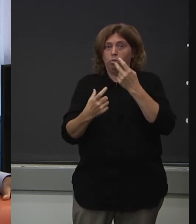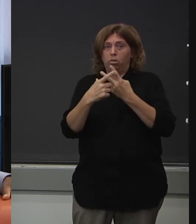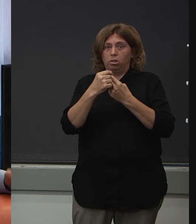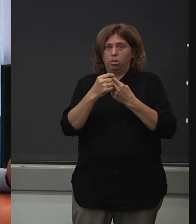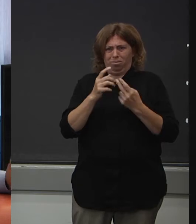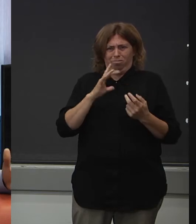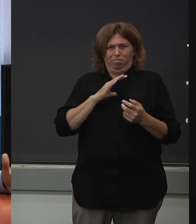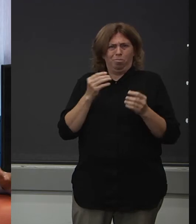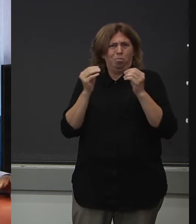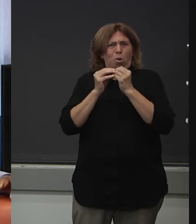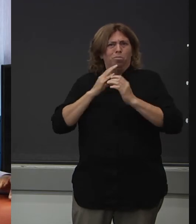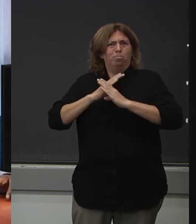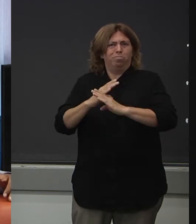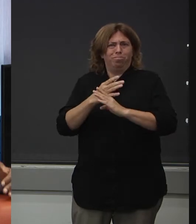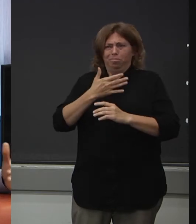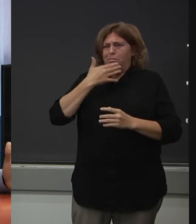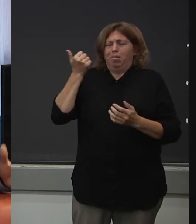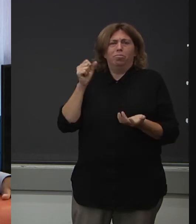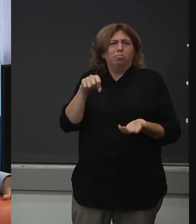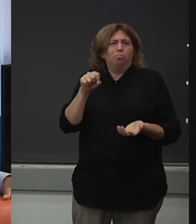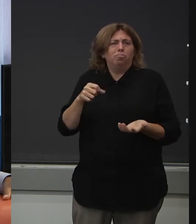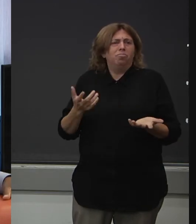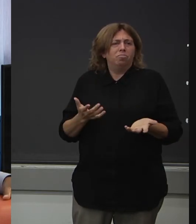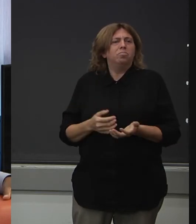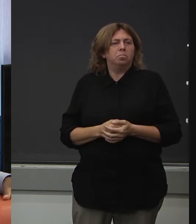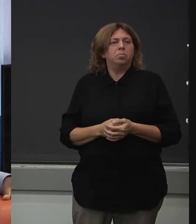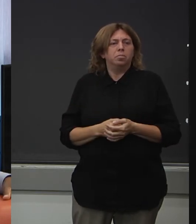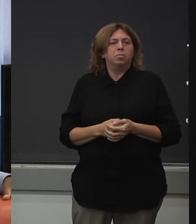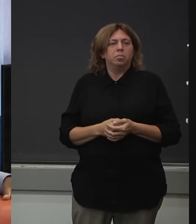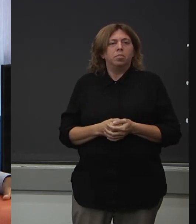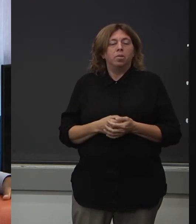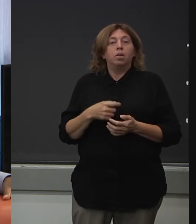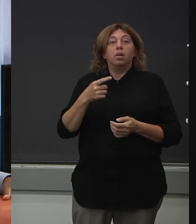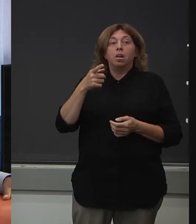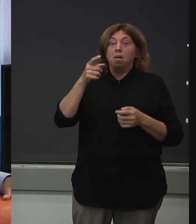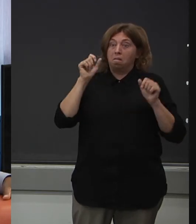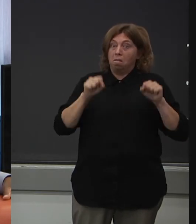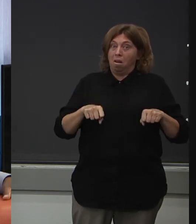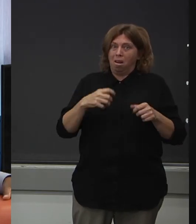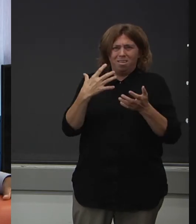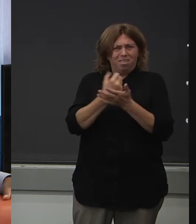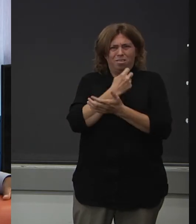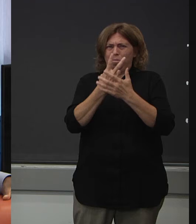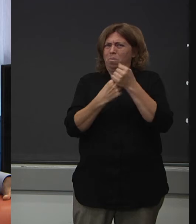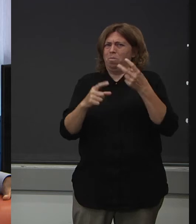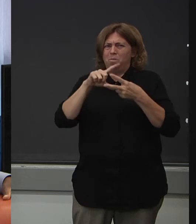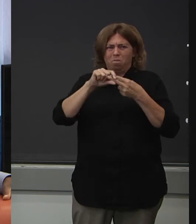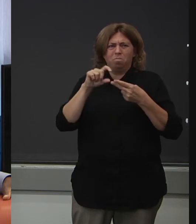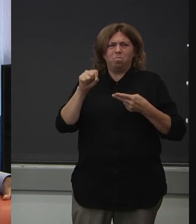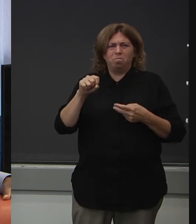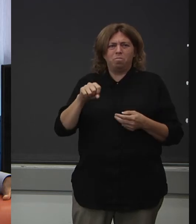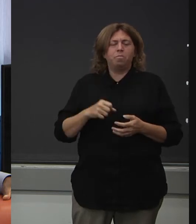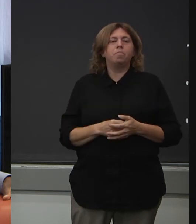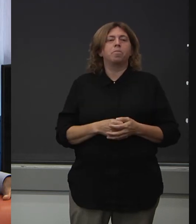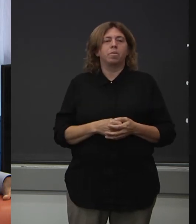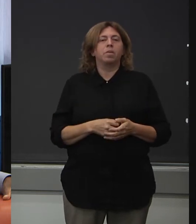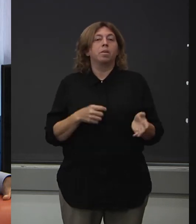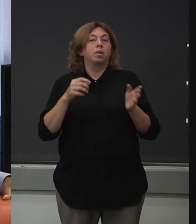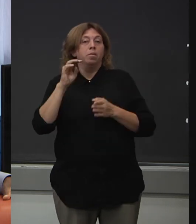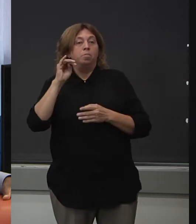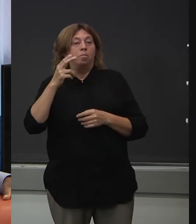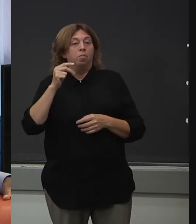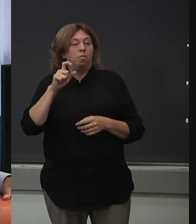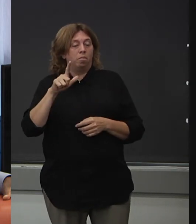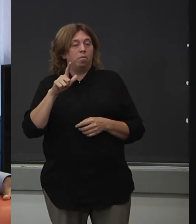not either or, it's both. From an enforcement standpoint, if you can reliably